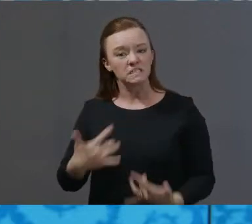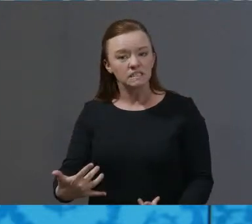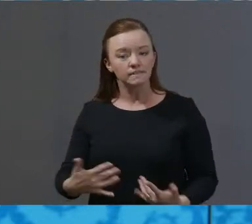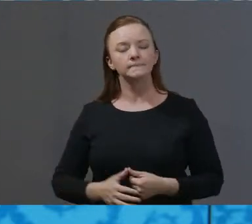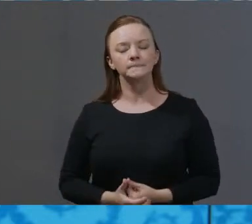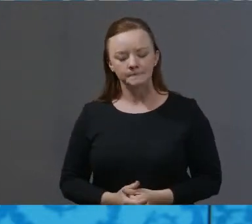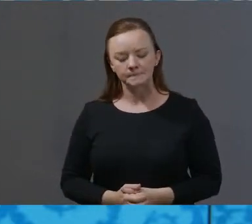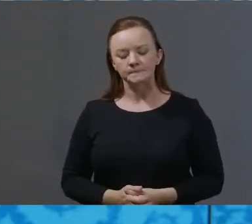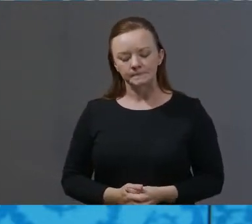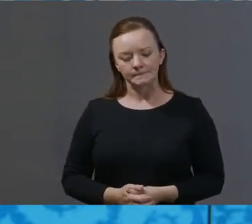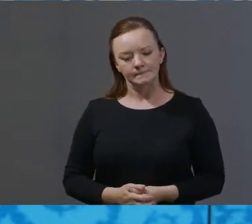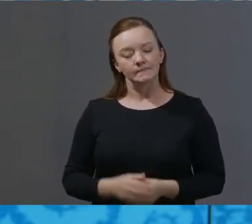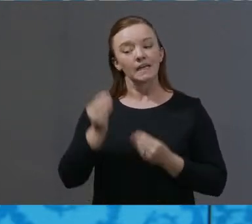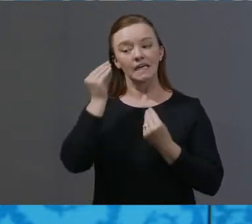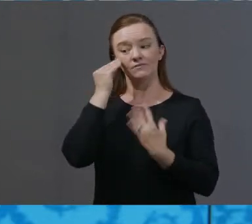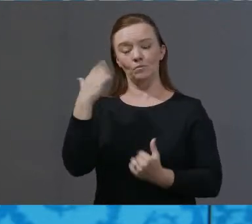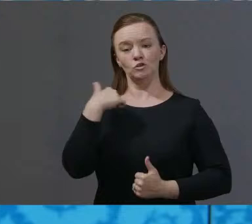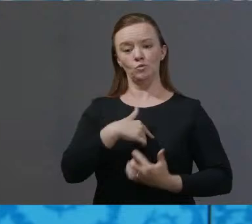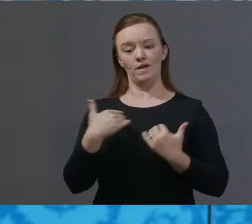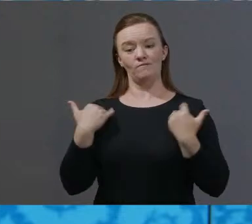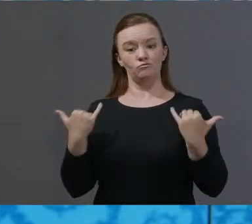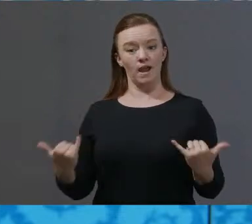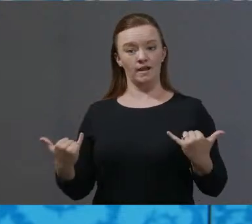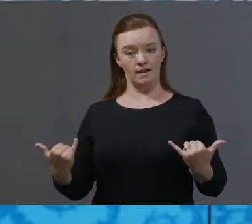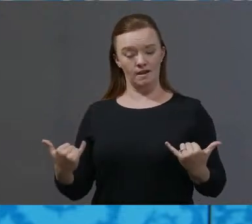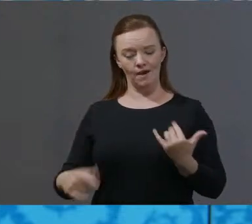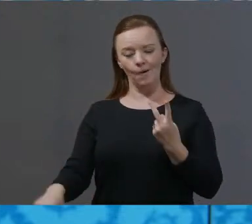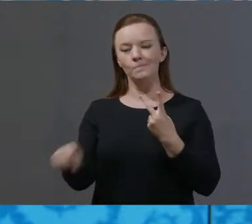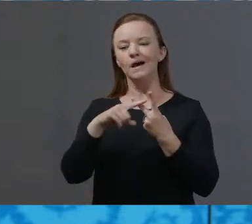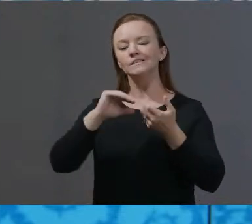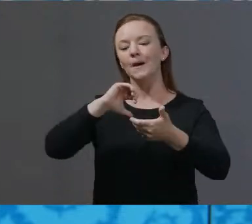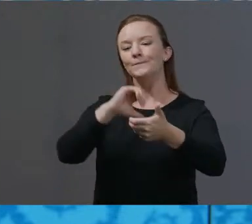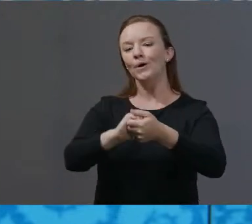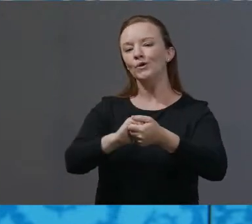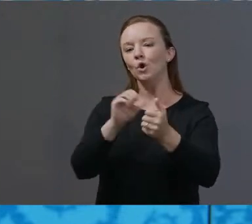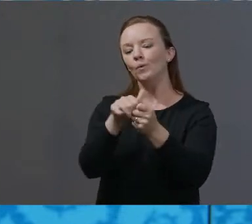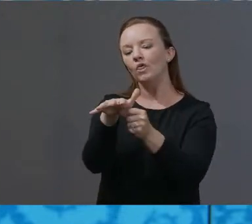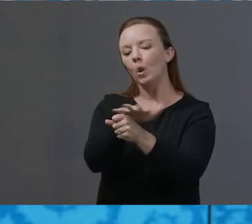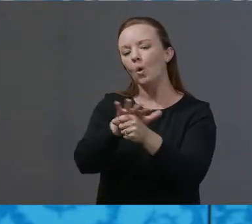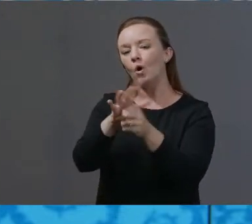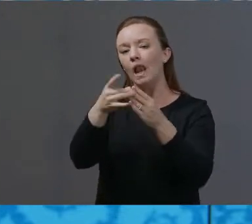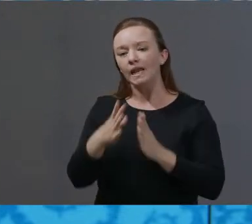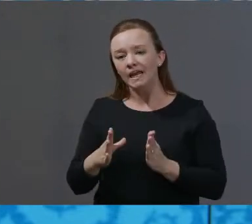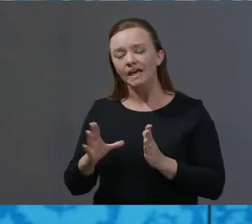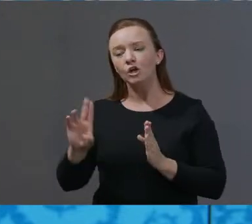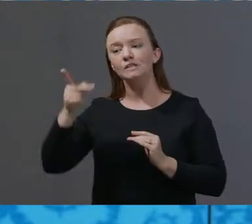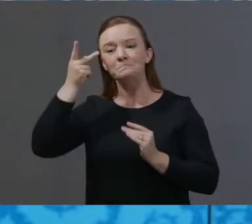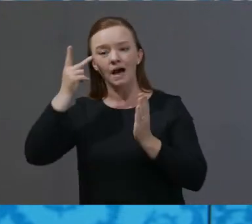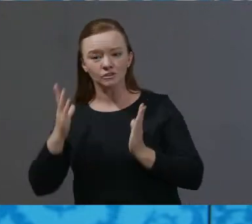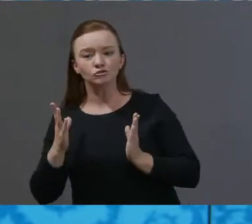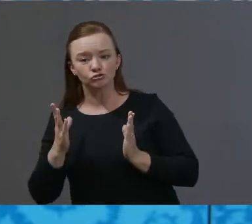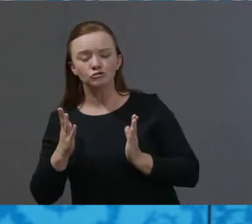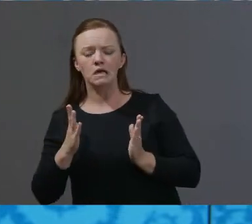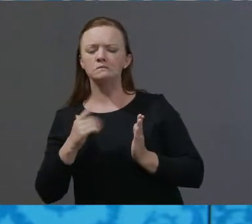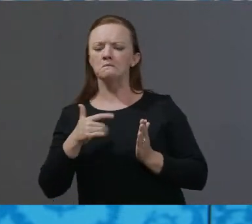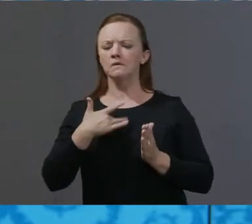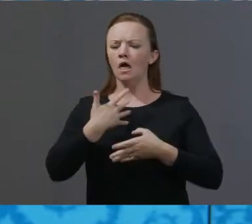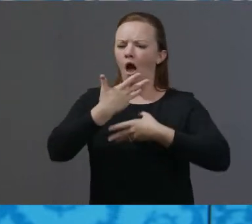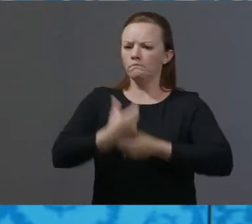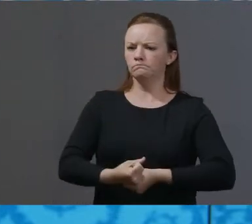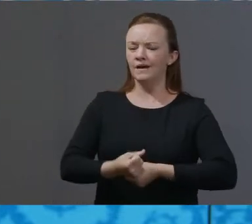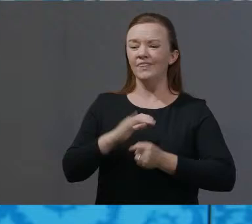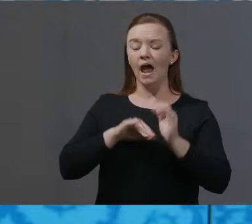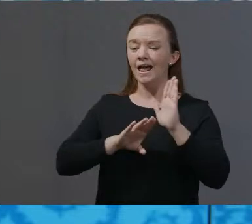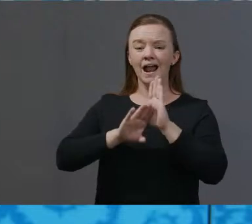and the partnership that we'll have with local leadership, I'm confident we can change the